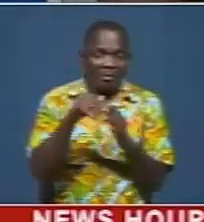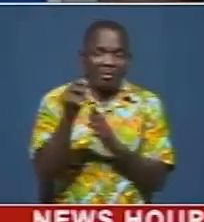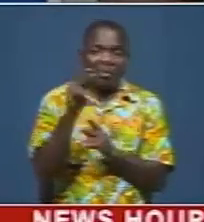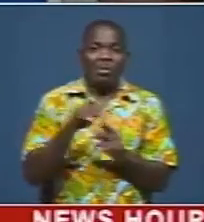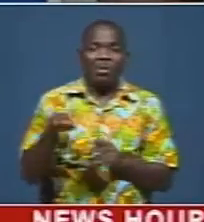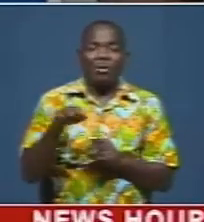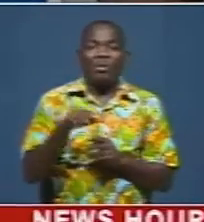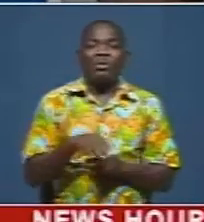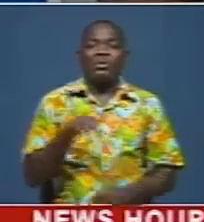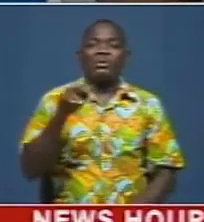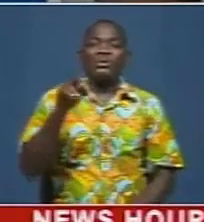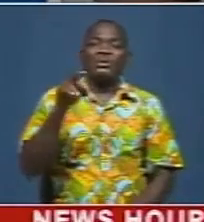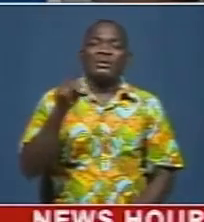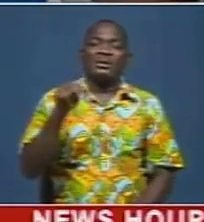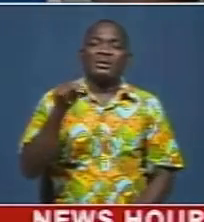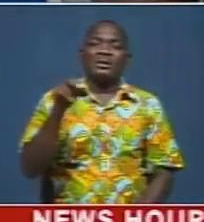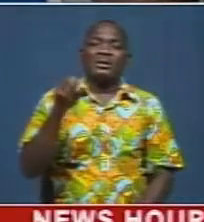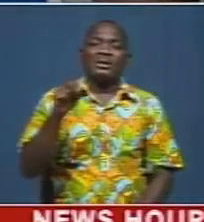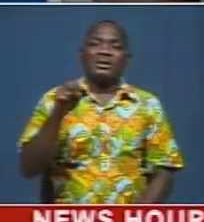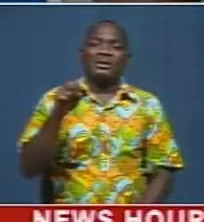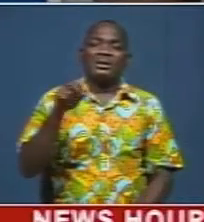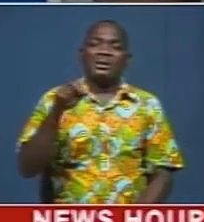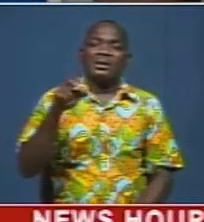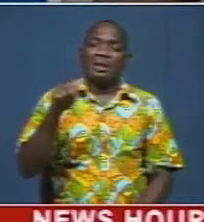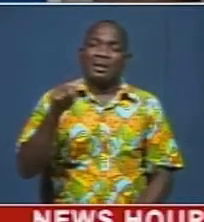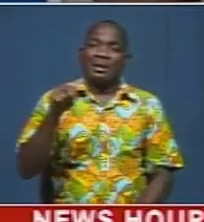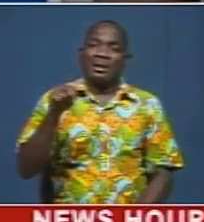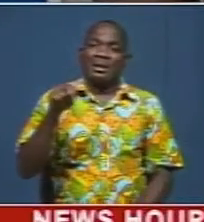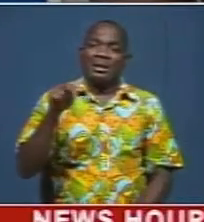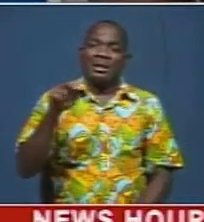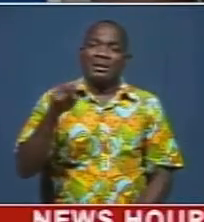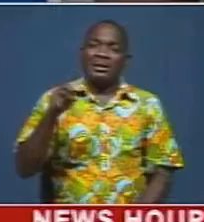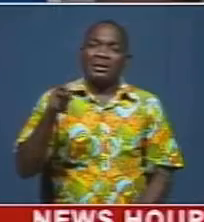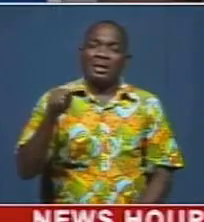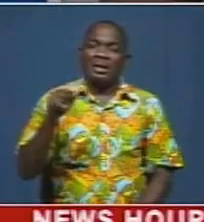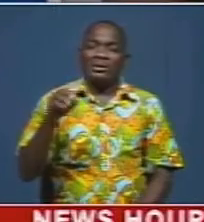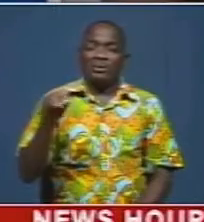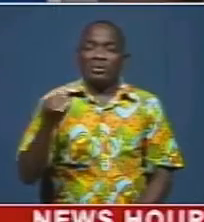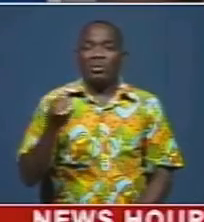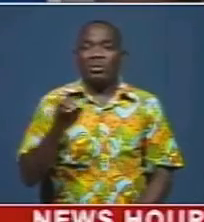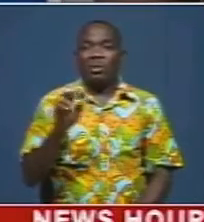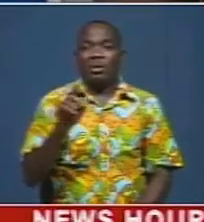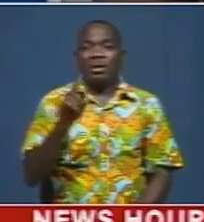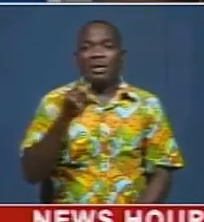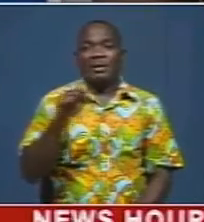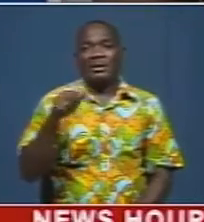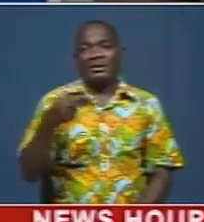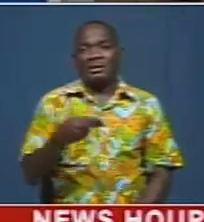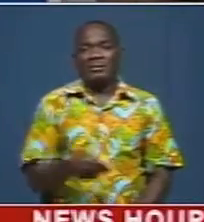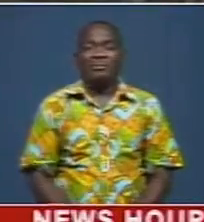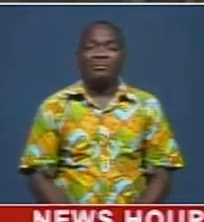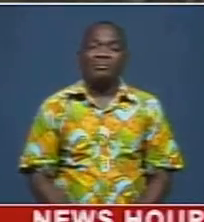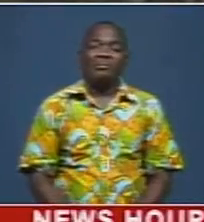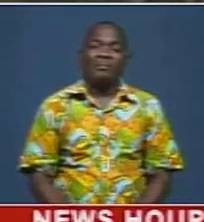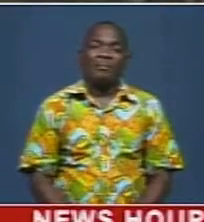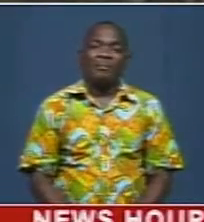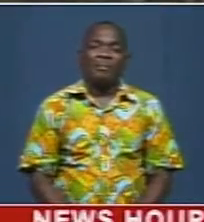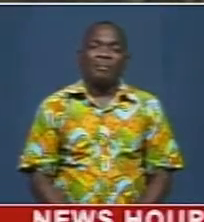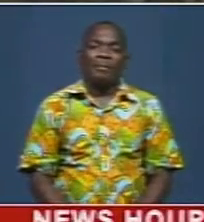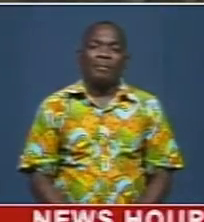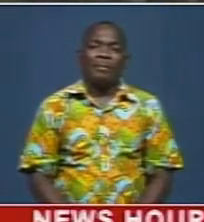of Inshaiso, a rural community in the Asante Achim North District of the Ashanti region.